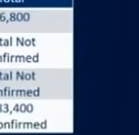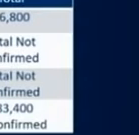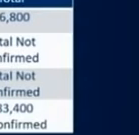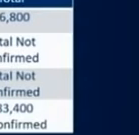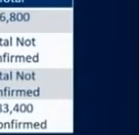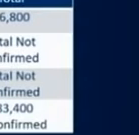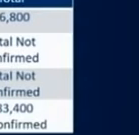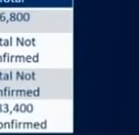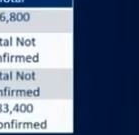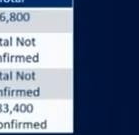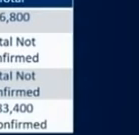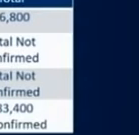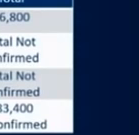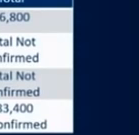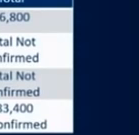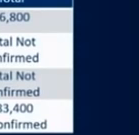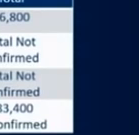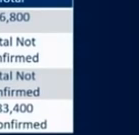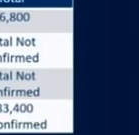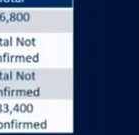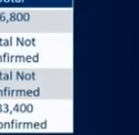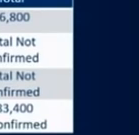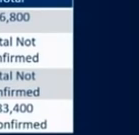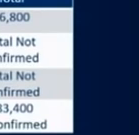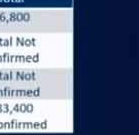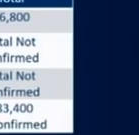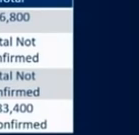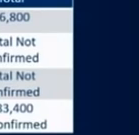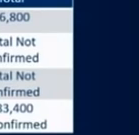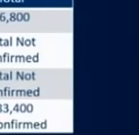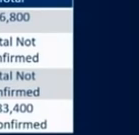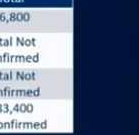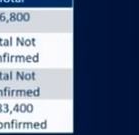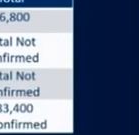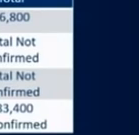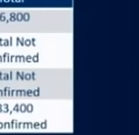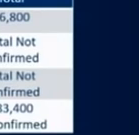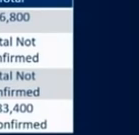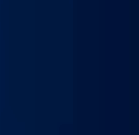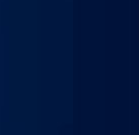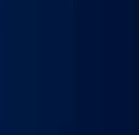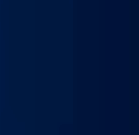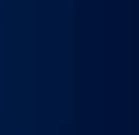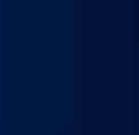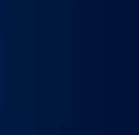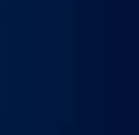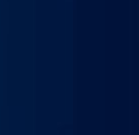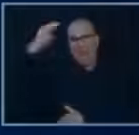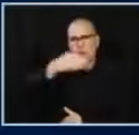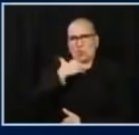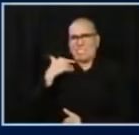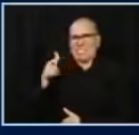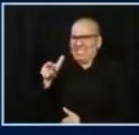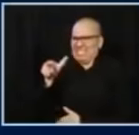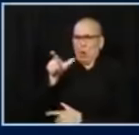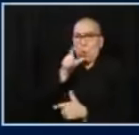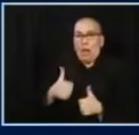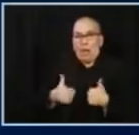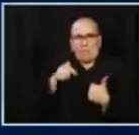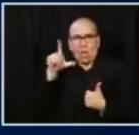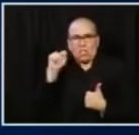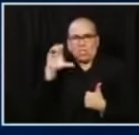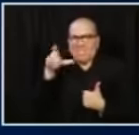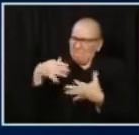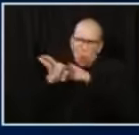healthcare workers and most vulnerable adults in long-term care. So this is a day we've been waiting for. You can be confident